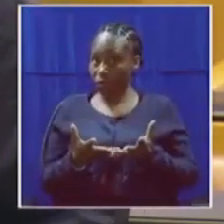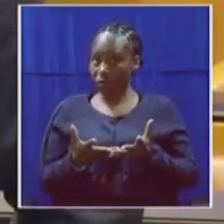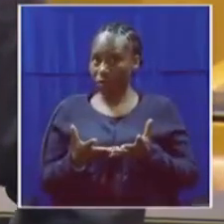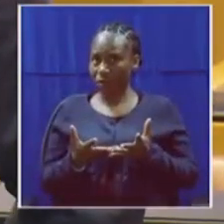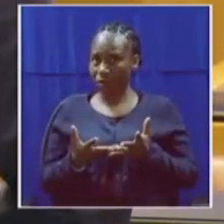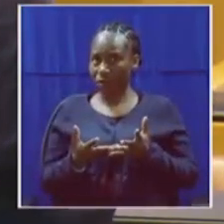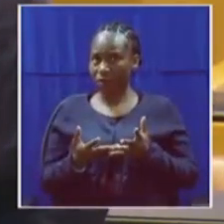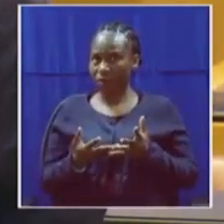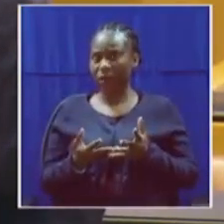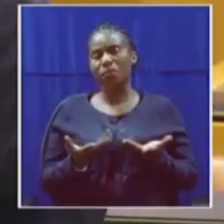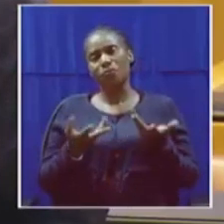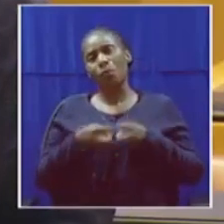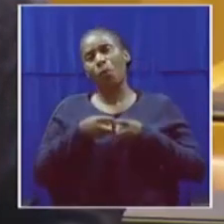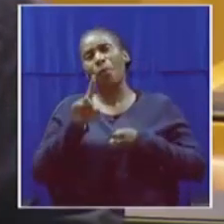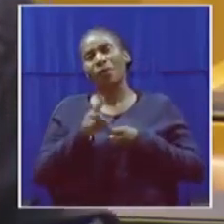define contribute.